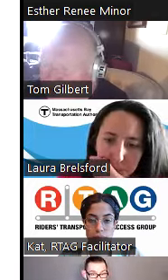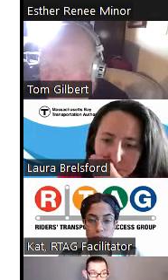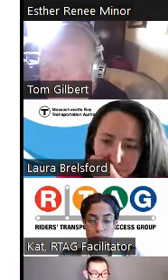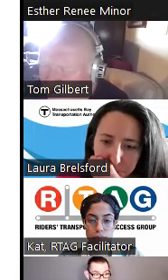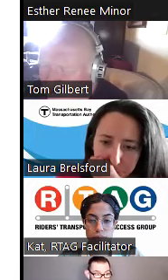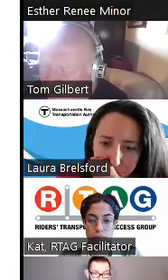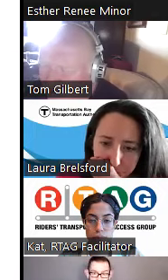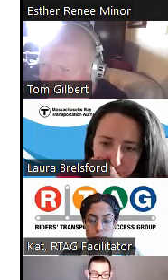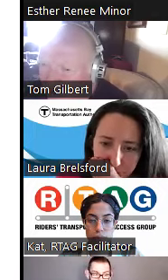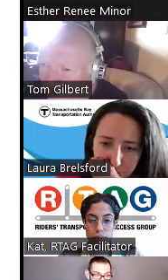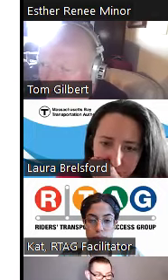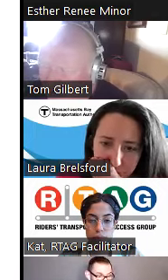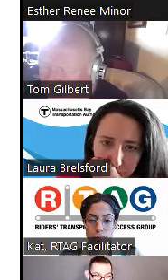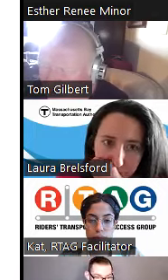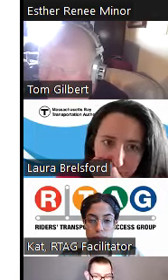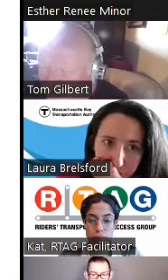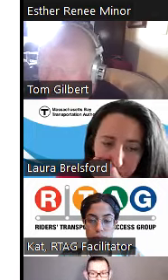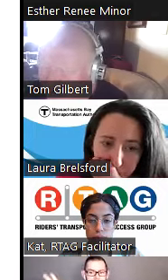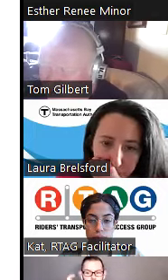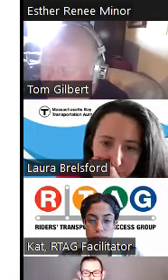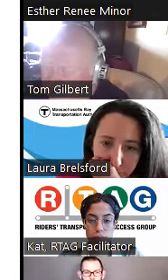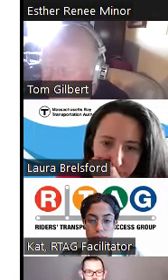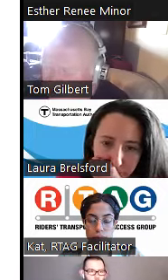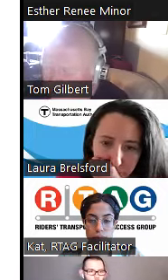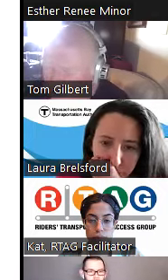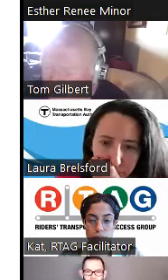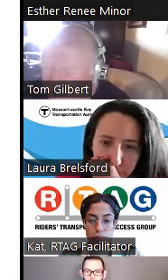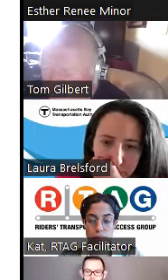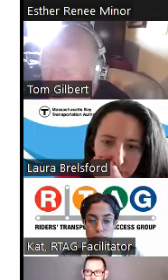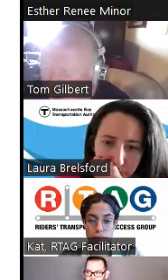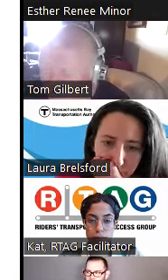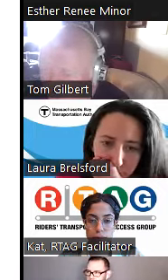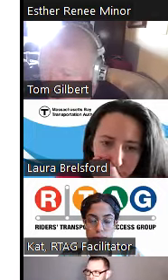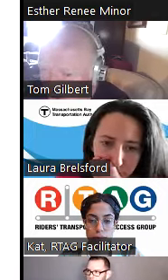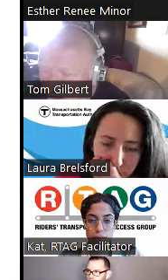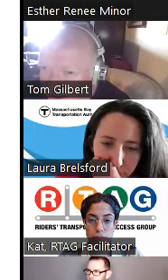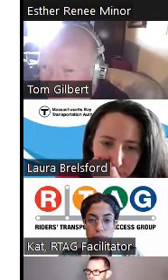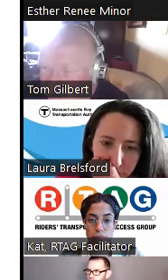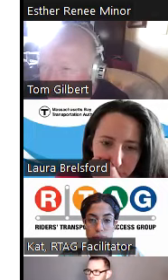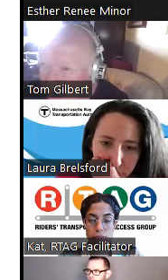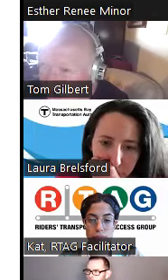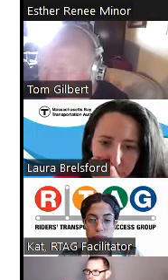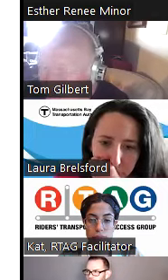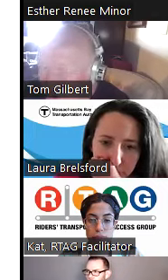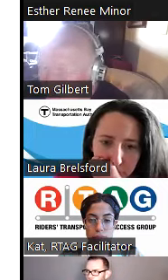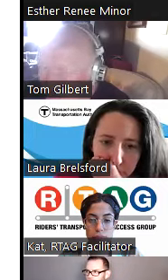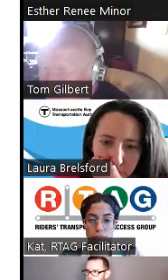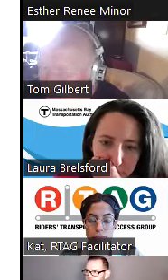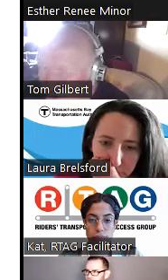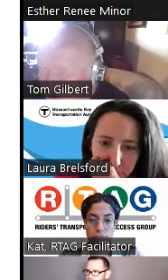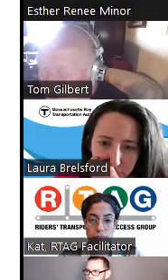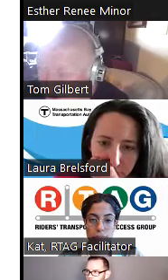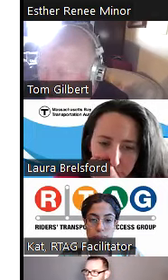talking about the one where we hear the robot voice and it says that the next train to Ashmont is now boarding, and then it's not in the station, or it's